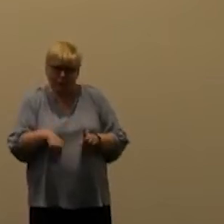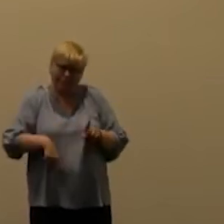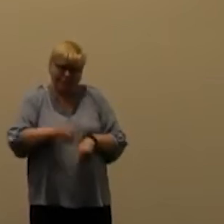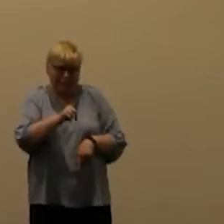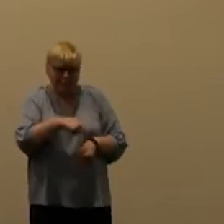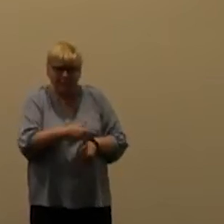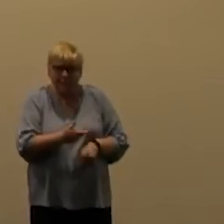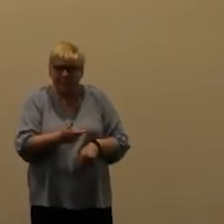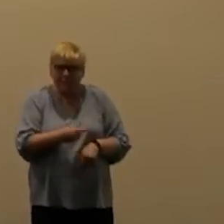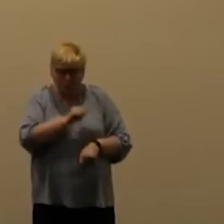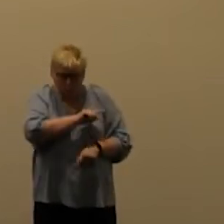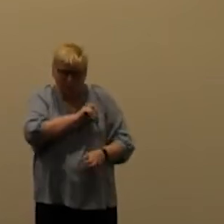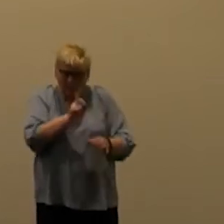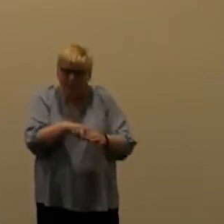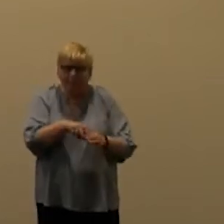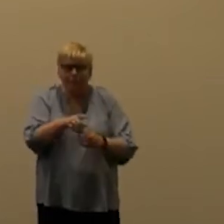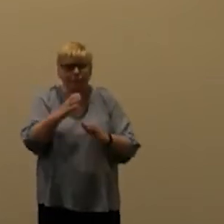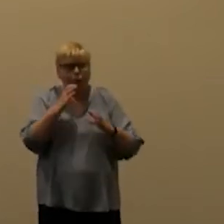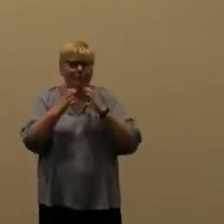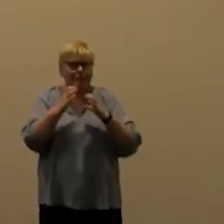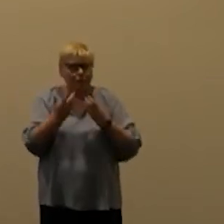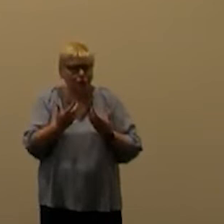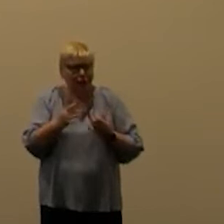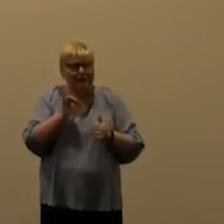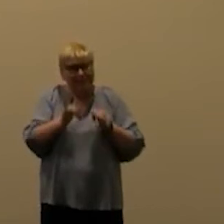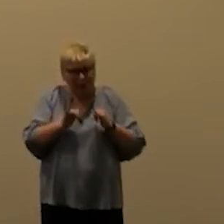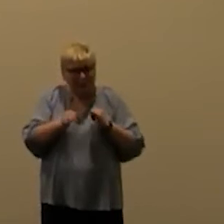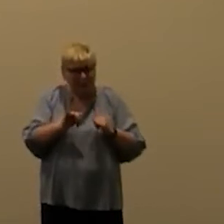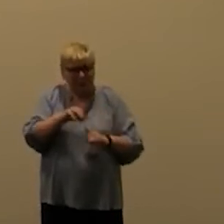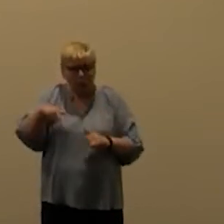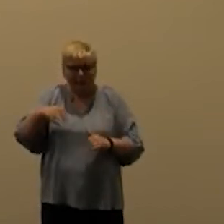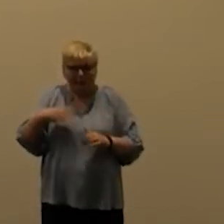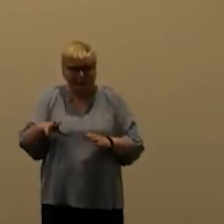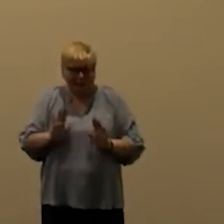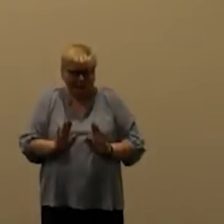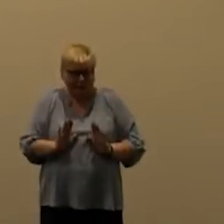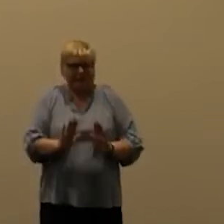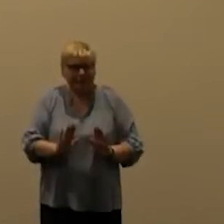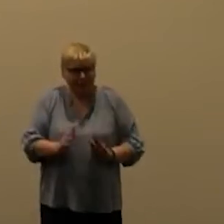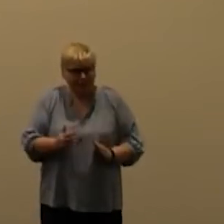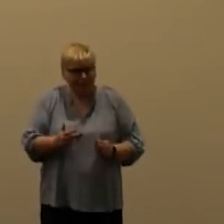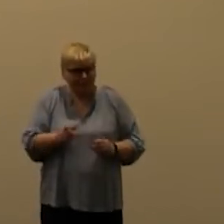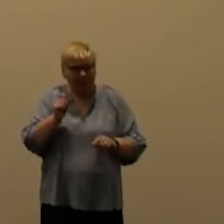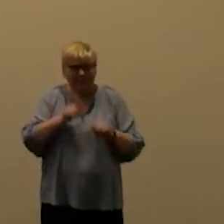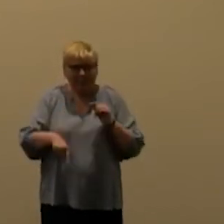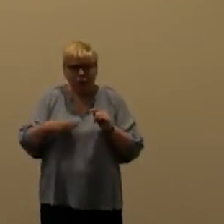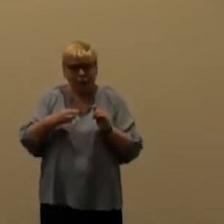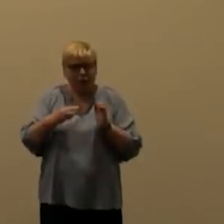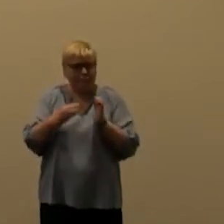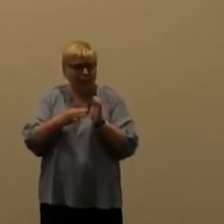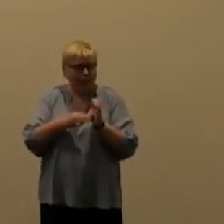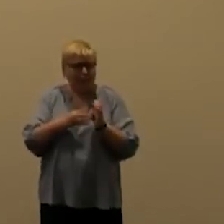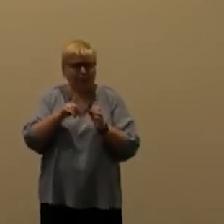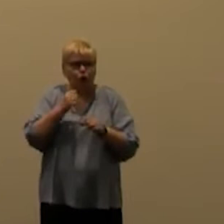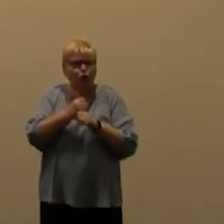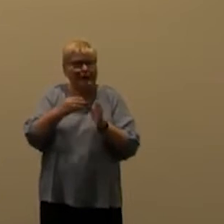the conversation. And that is what we need. We need that help getting in the room, especially as millennials and Gen Z coming